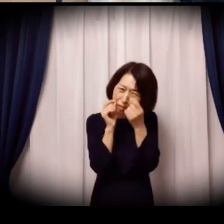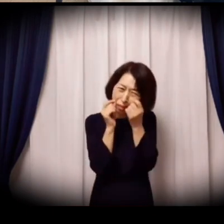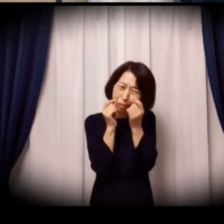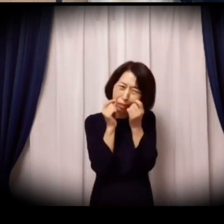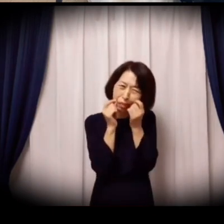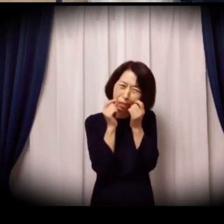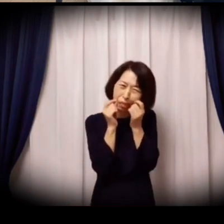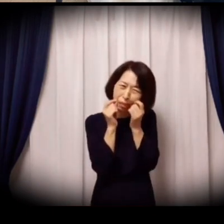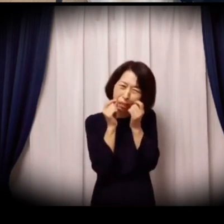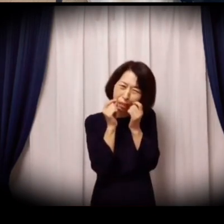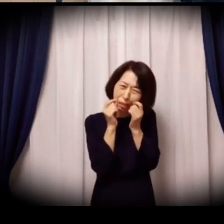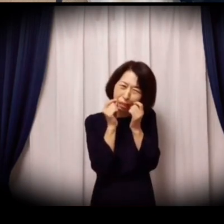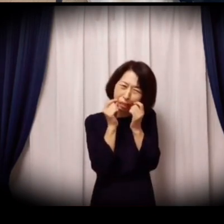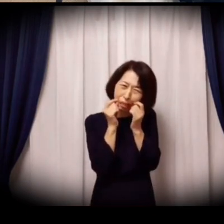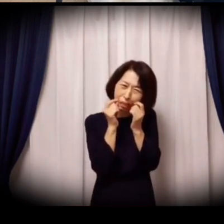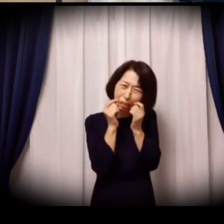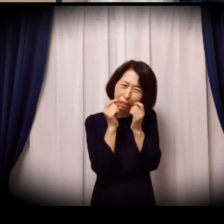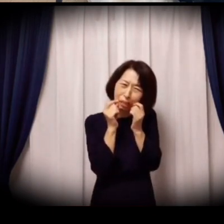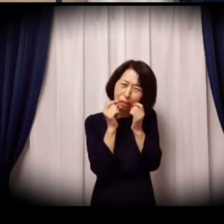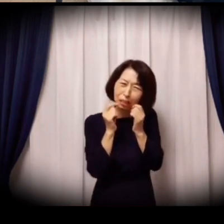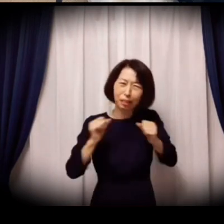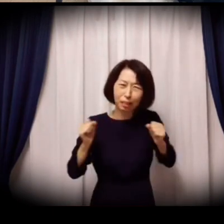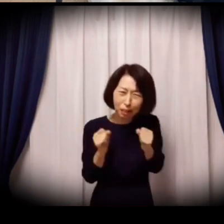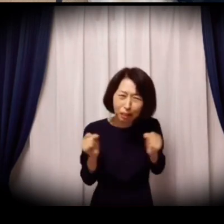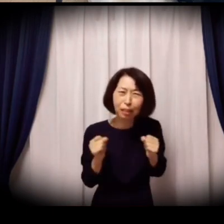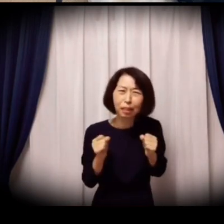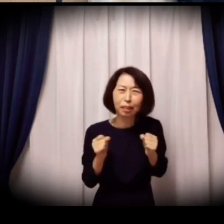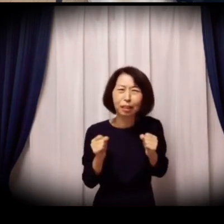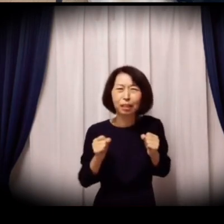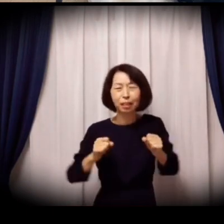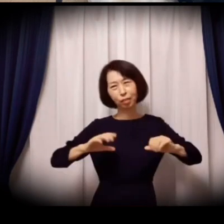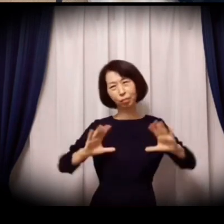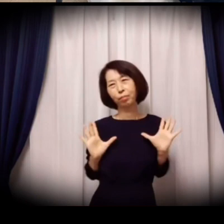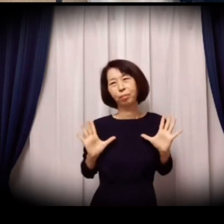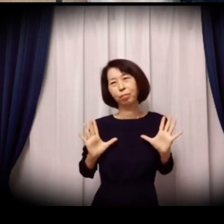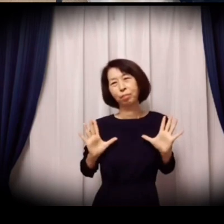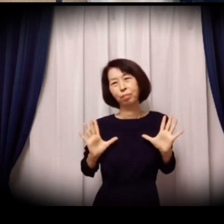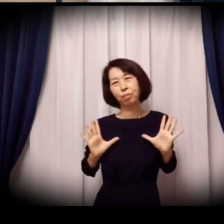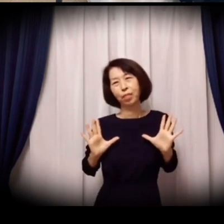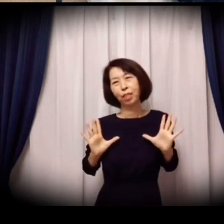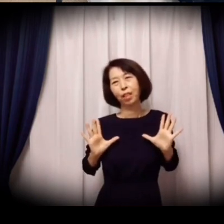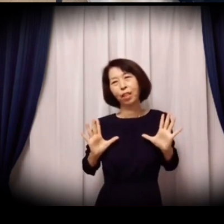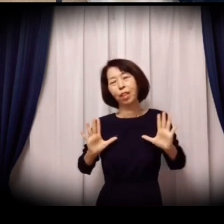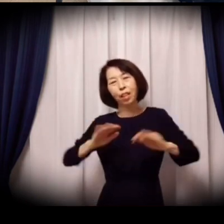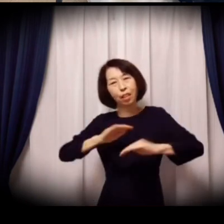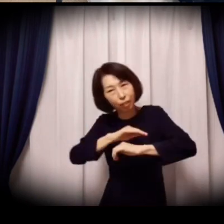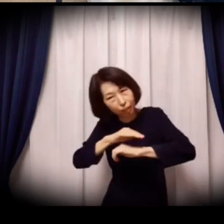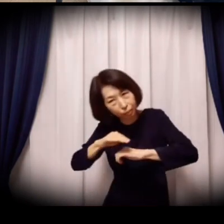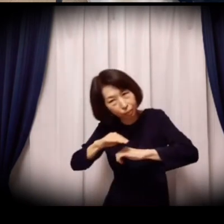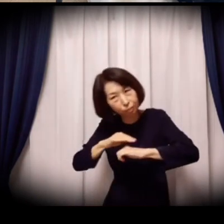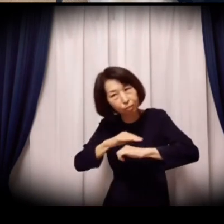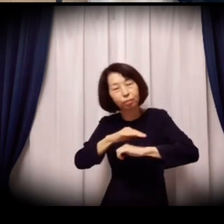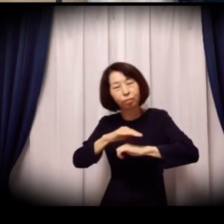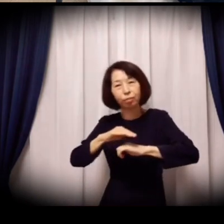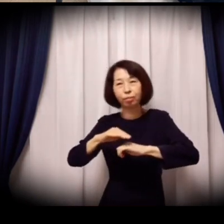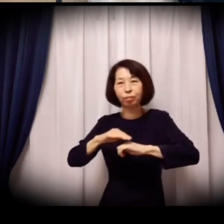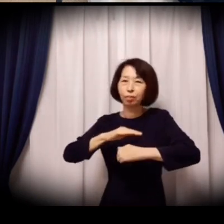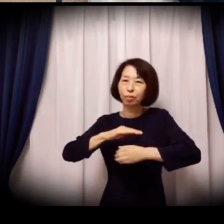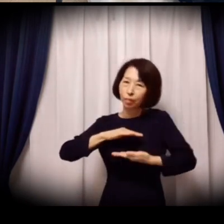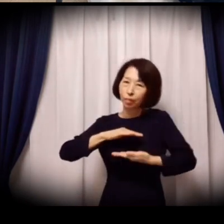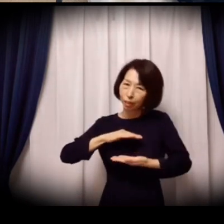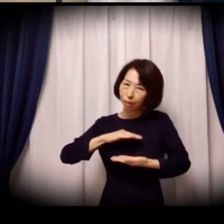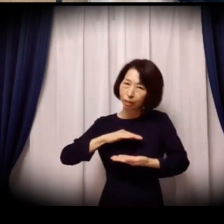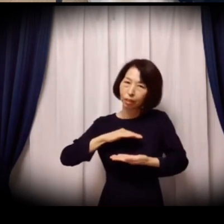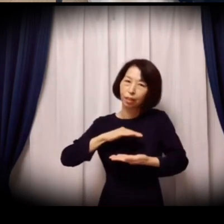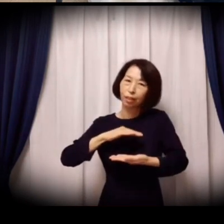Tears and fears and feeling proud To say I love you